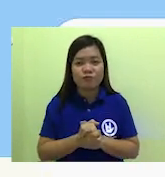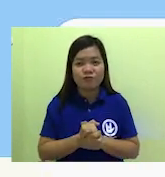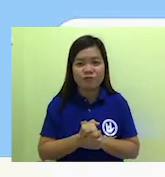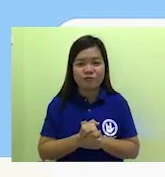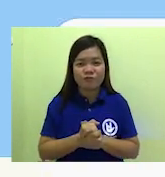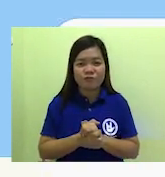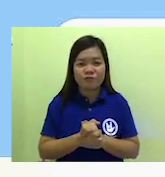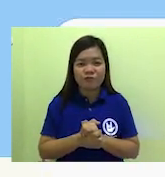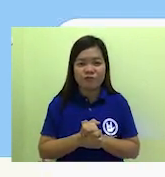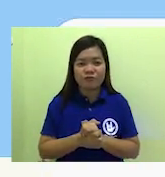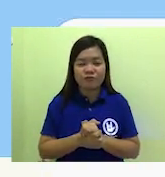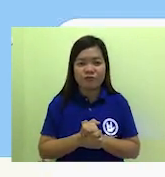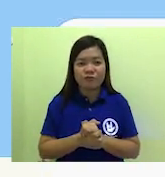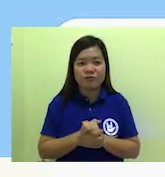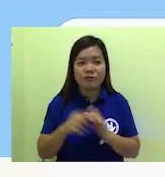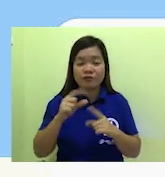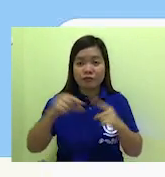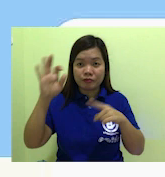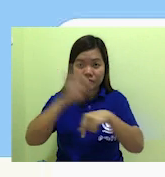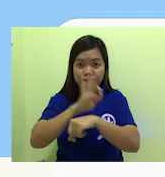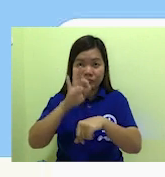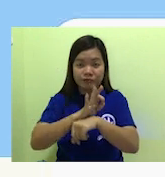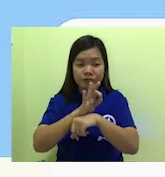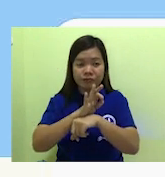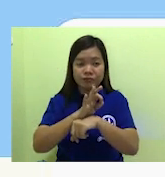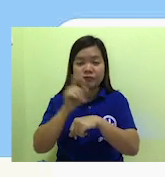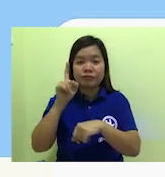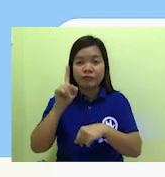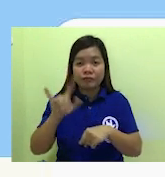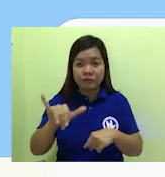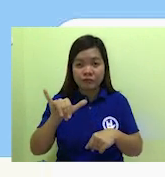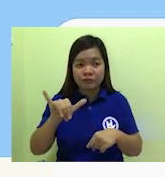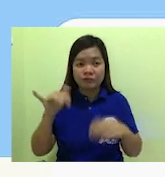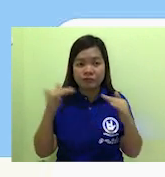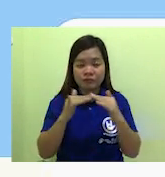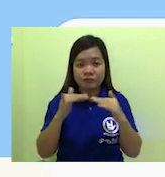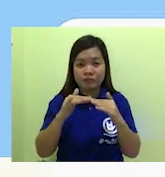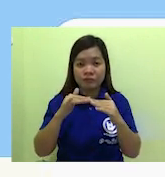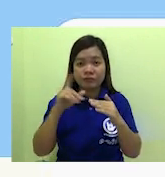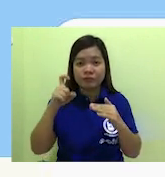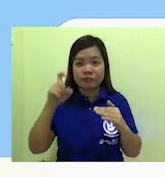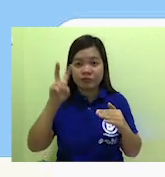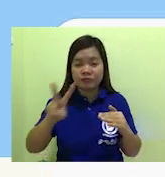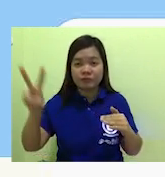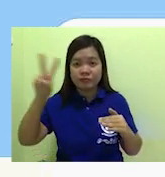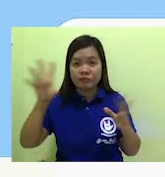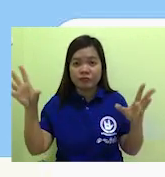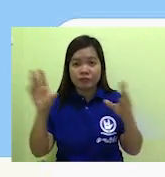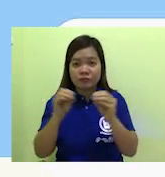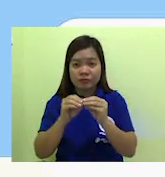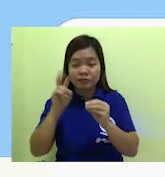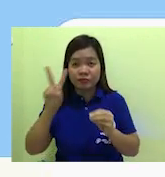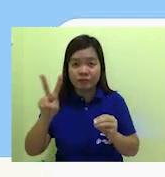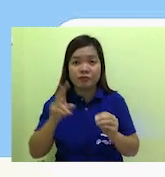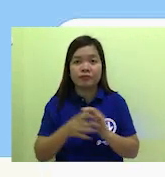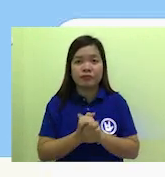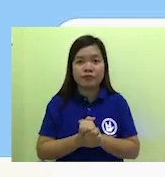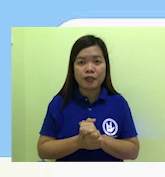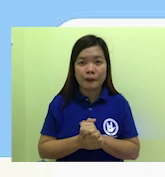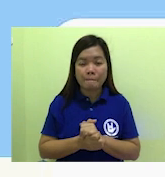2. The quadratic function is y equals x squared